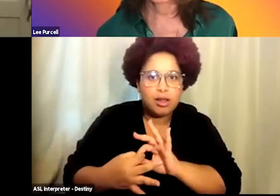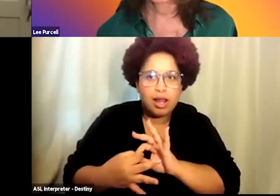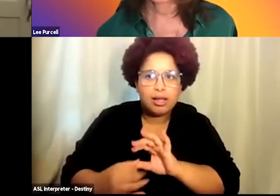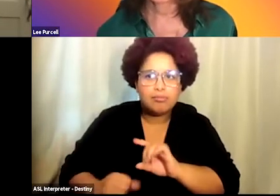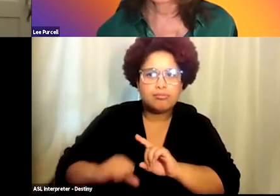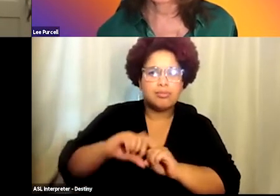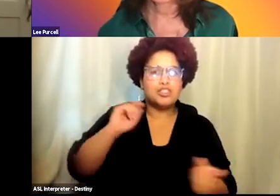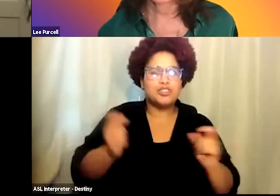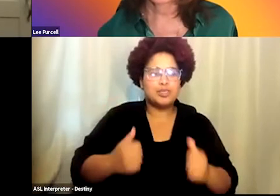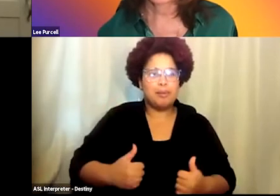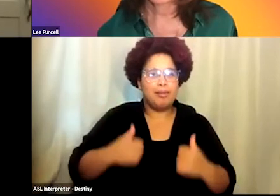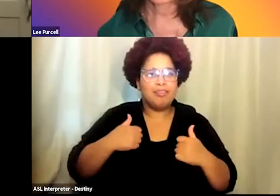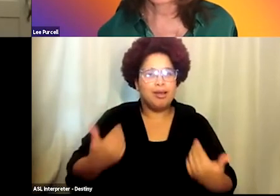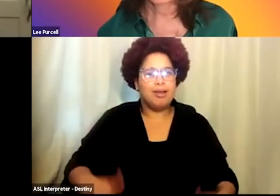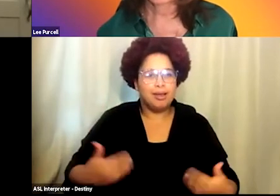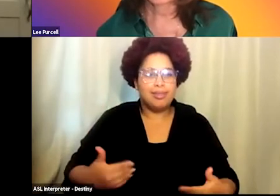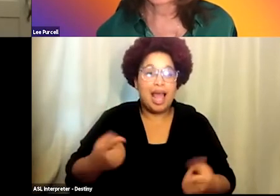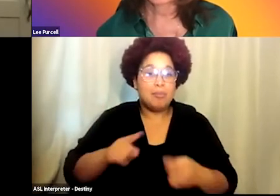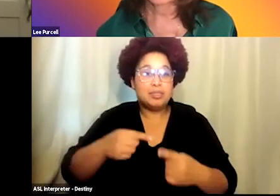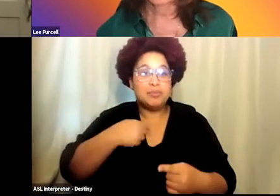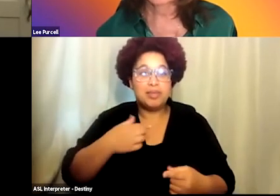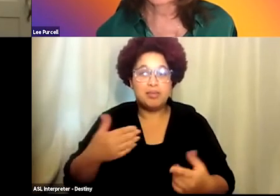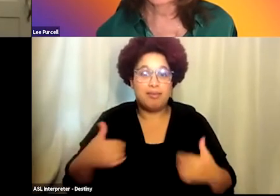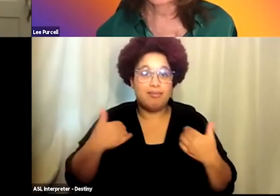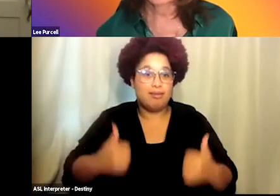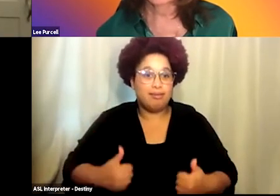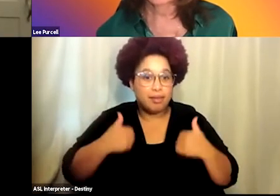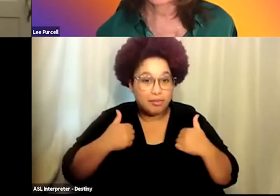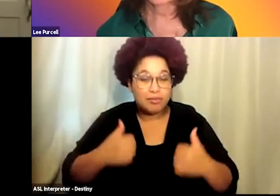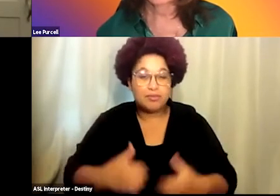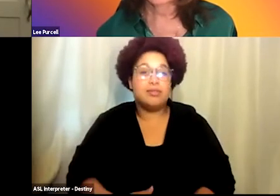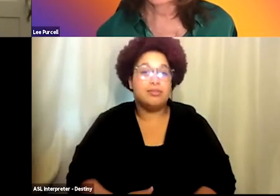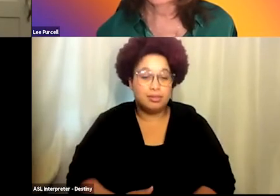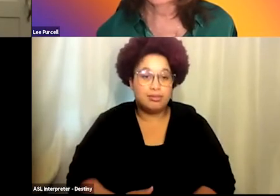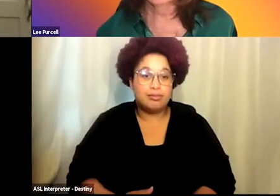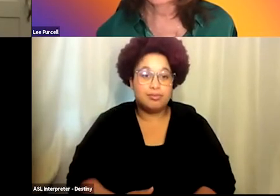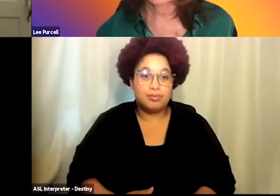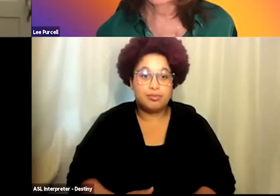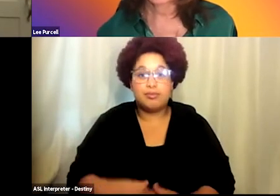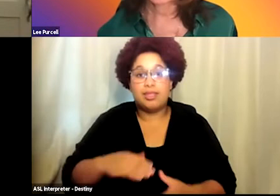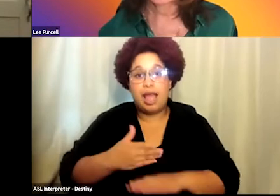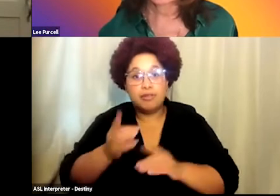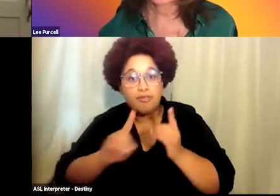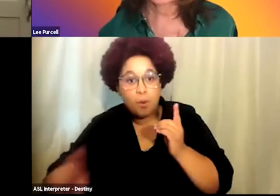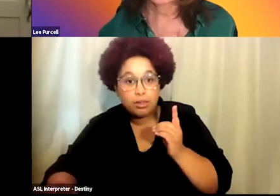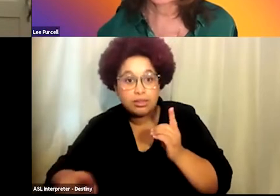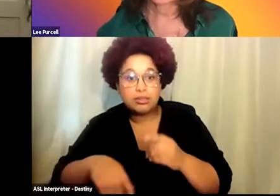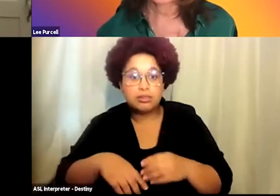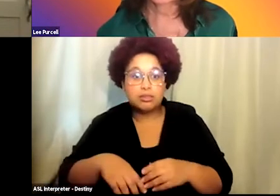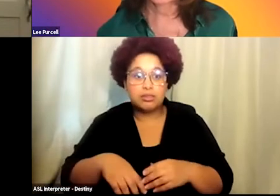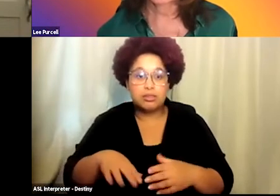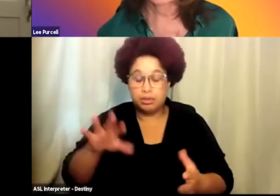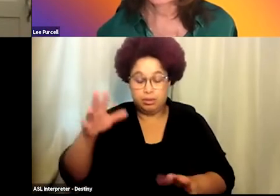your existence. That happened to me my whole young life. It happened to me after I got a divorce. I was like this,